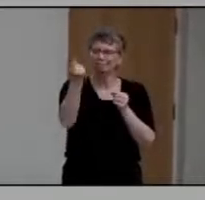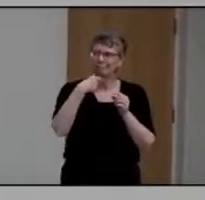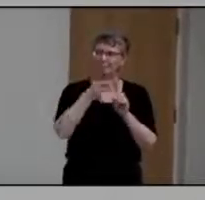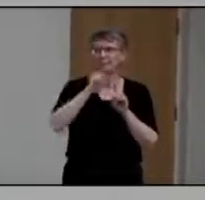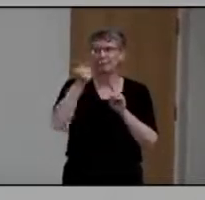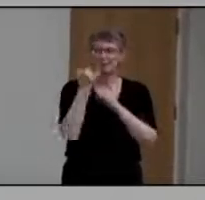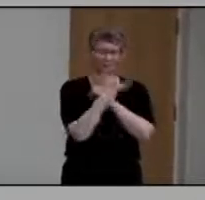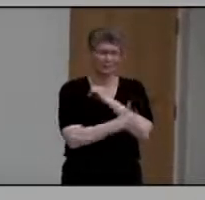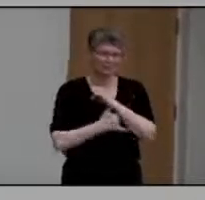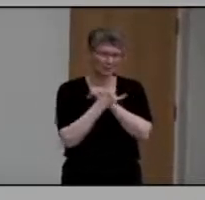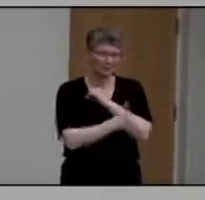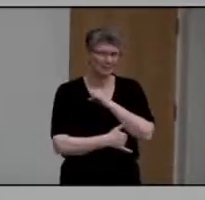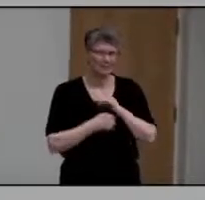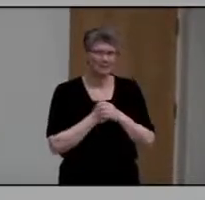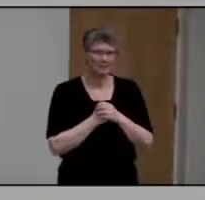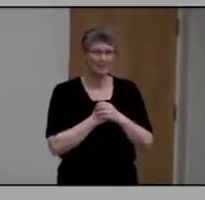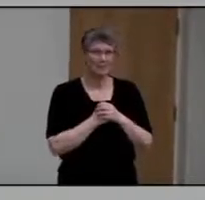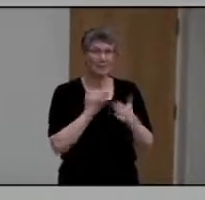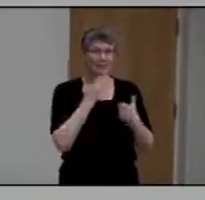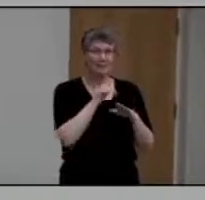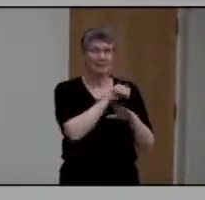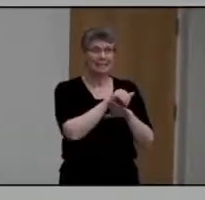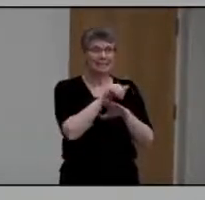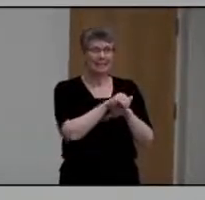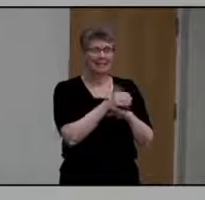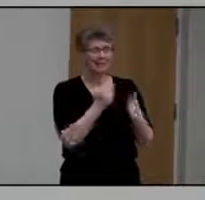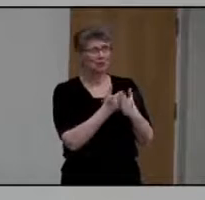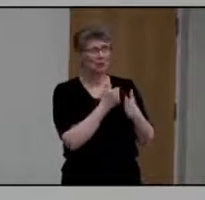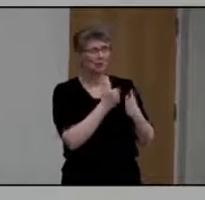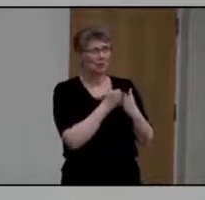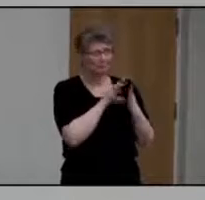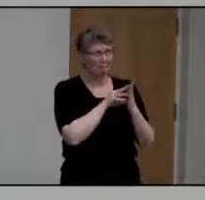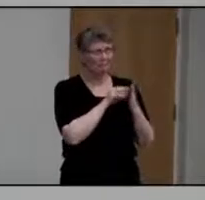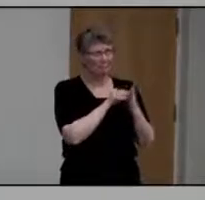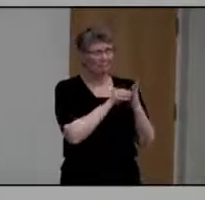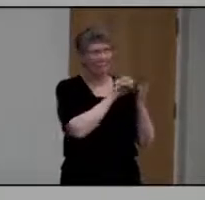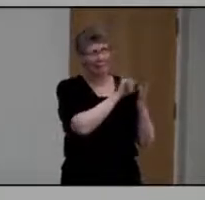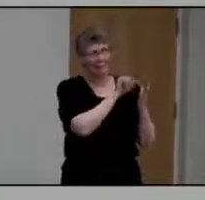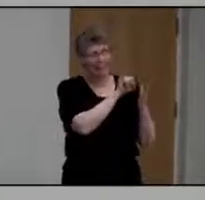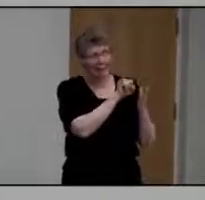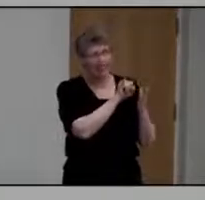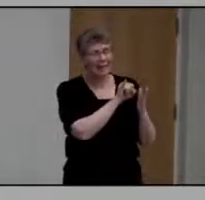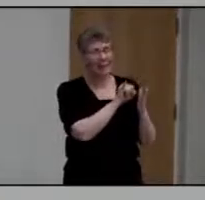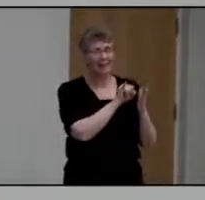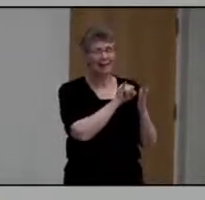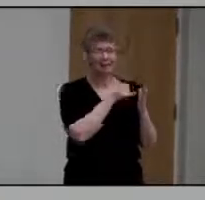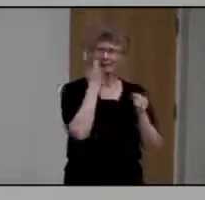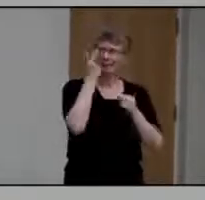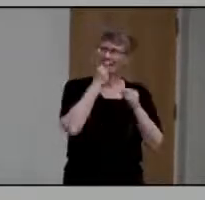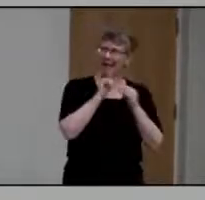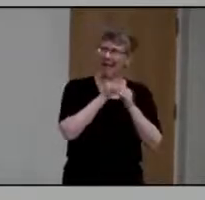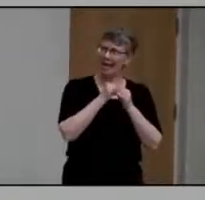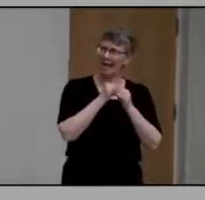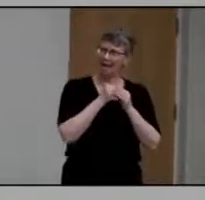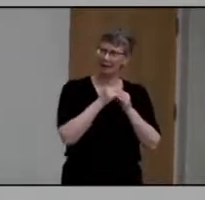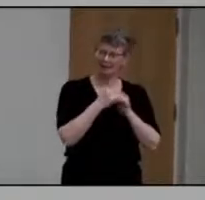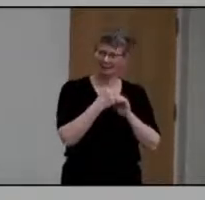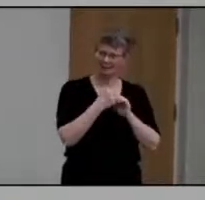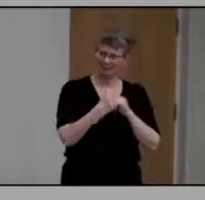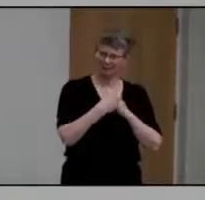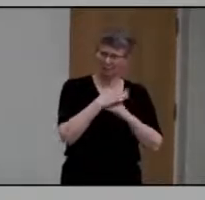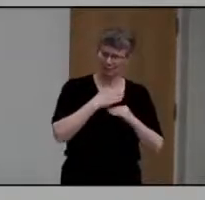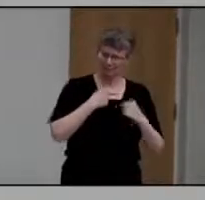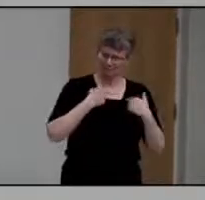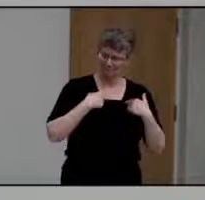have just learned how to spell AI this evening and you're trying to figure out where is the impact on my family, we have a